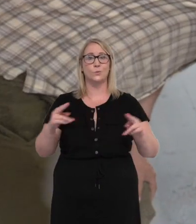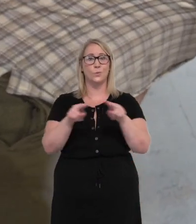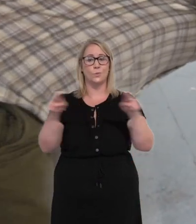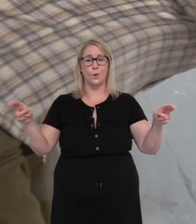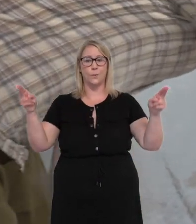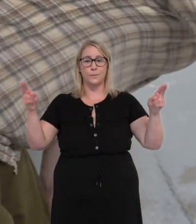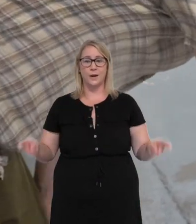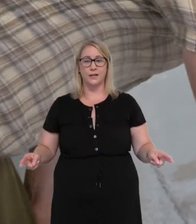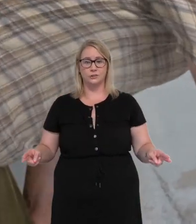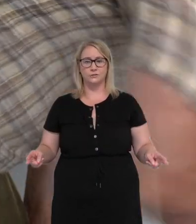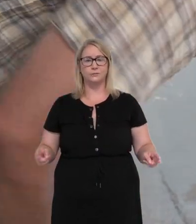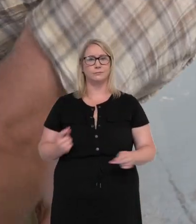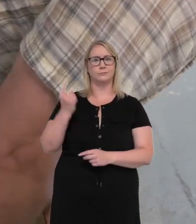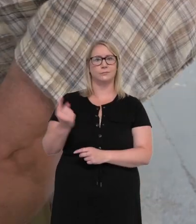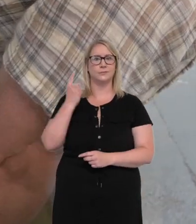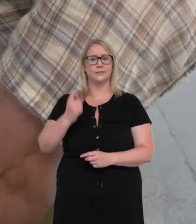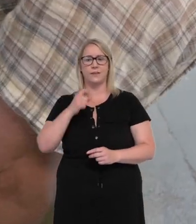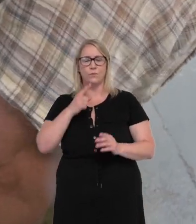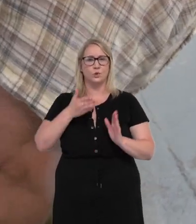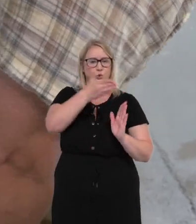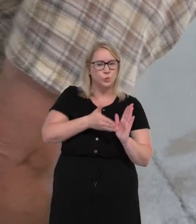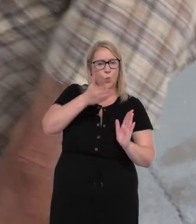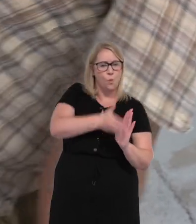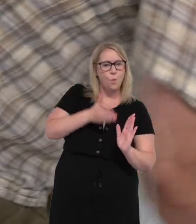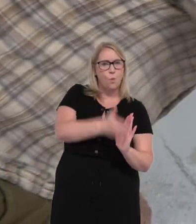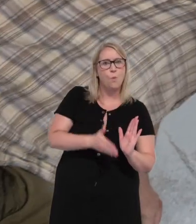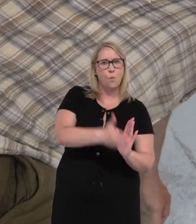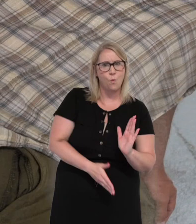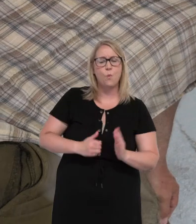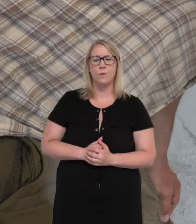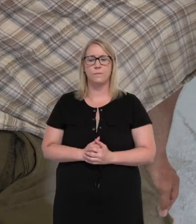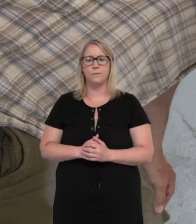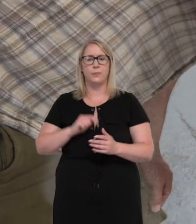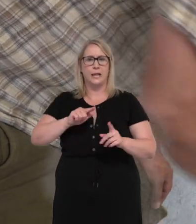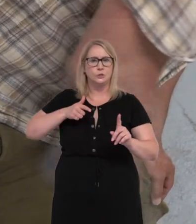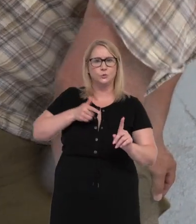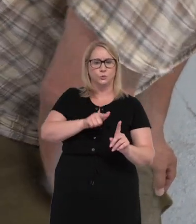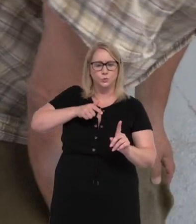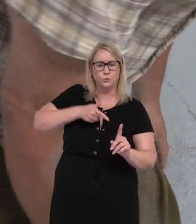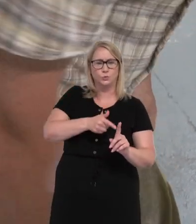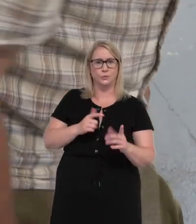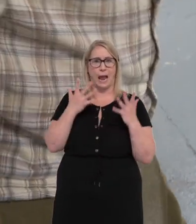he'd have cut all these with saws and then screwed all this by hand.